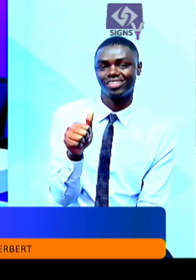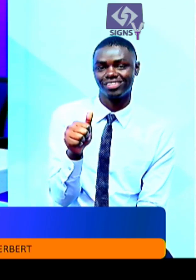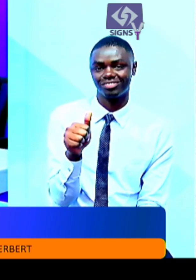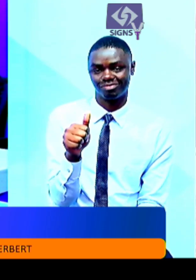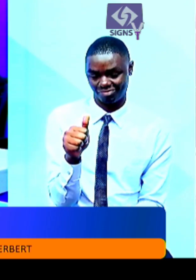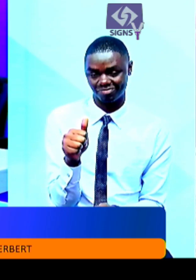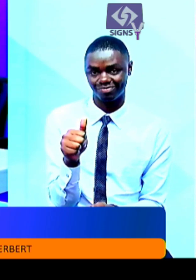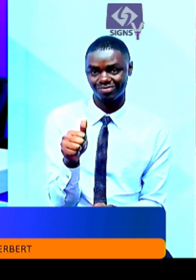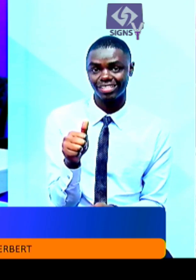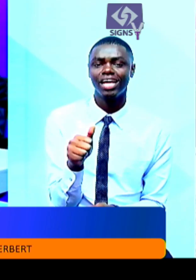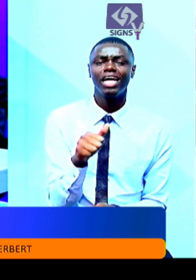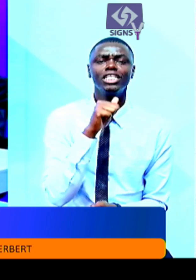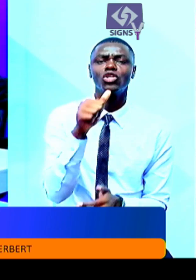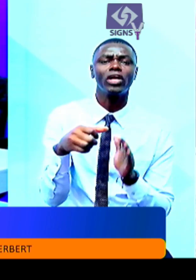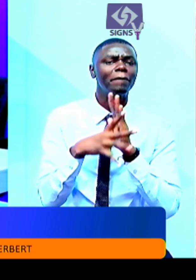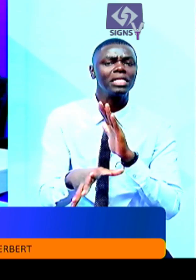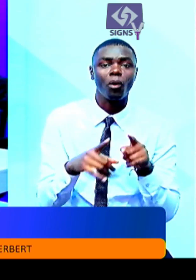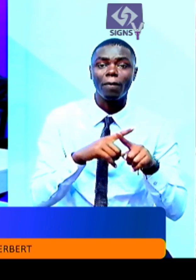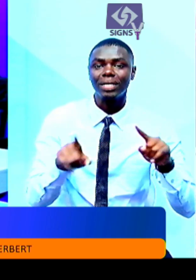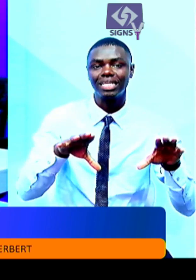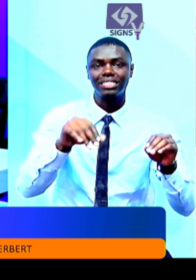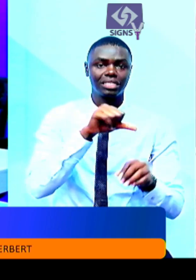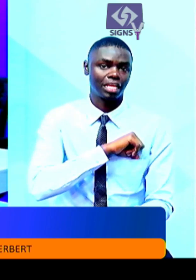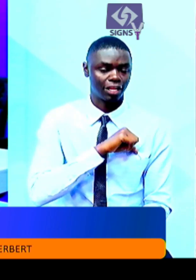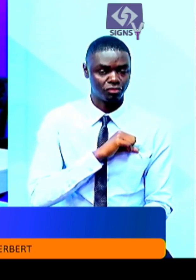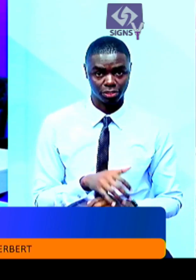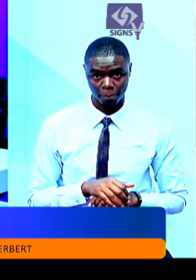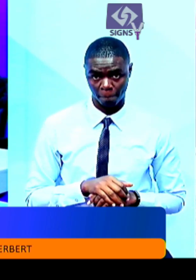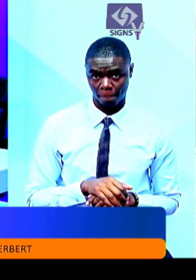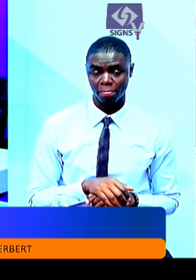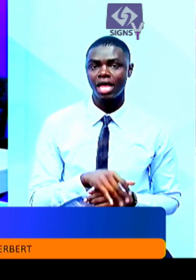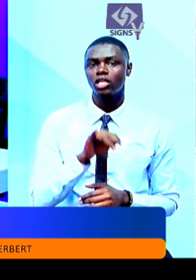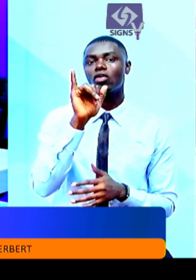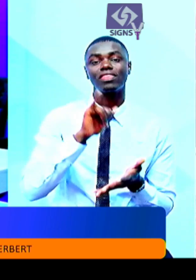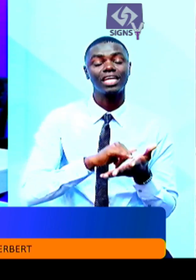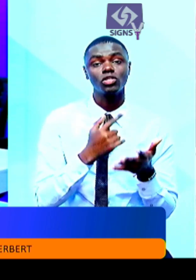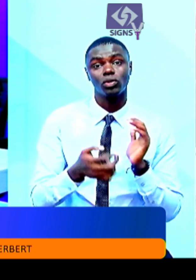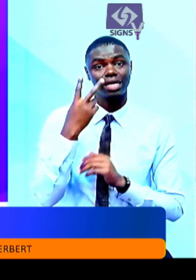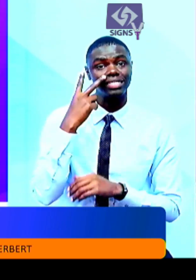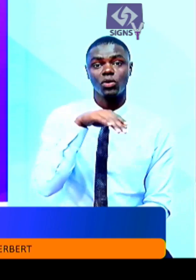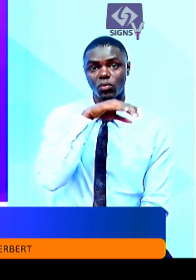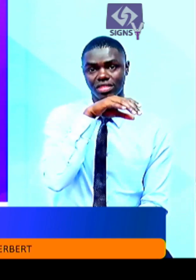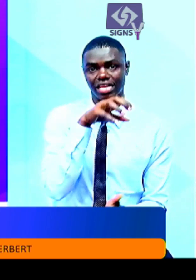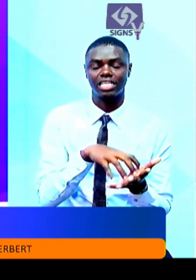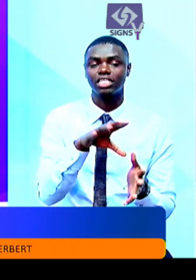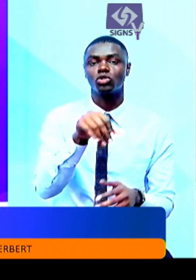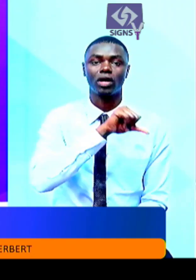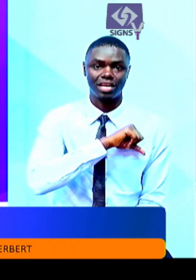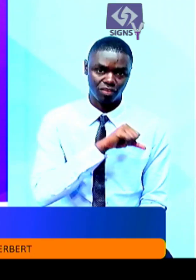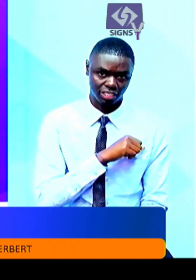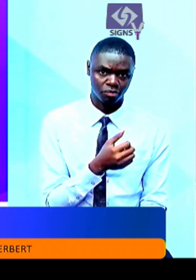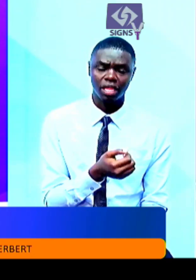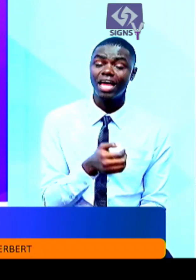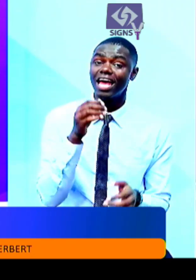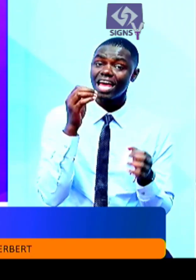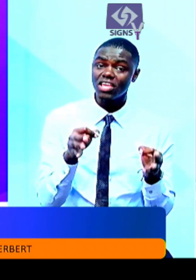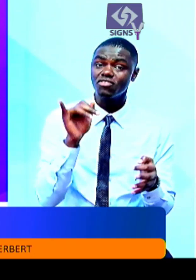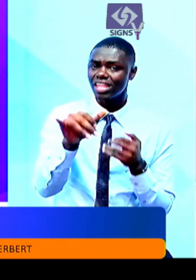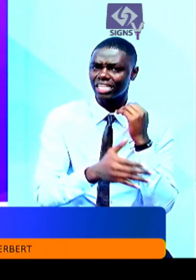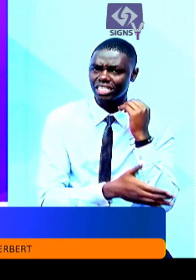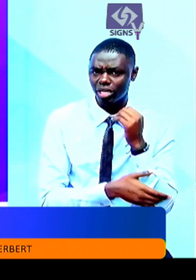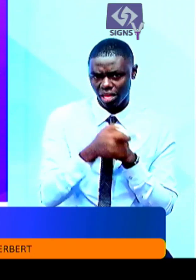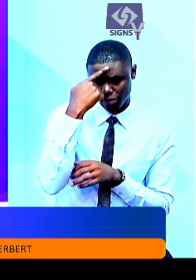Yes, so it's not a betrayal, it's just taking advantage. Yeah. So that's what I see with Raila's case. He took advantage of them. That is bad, of course,